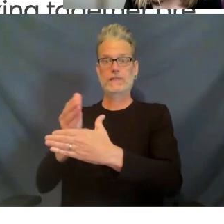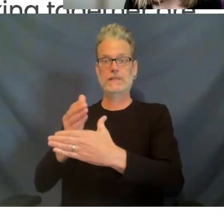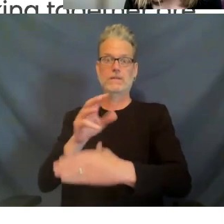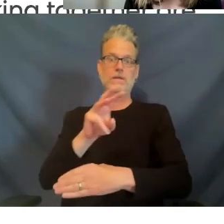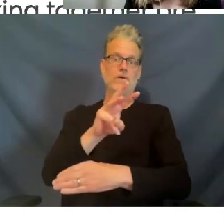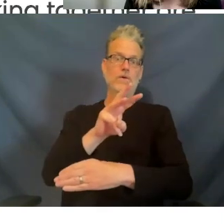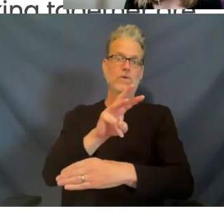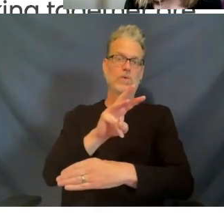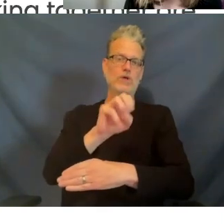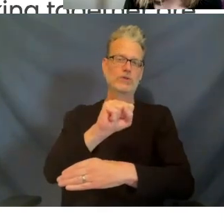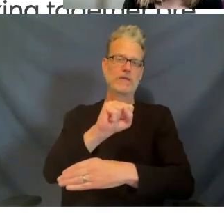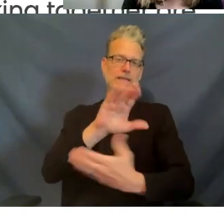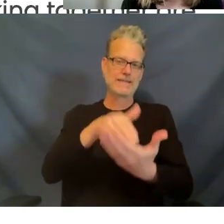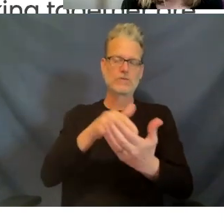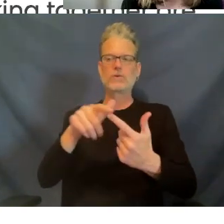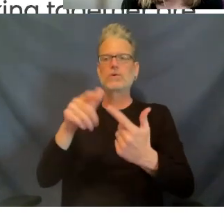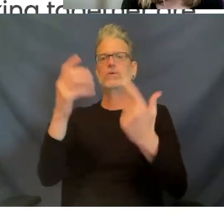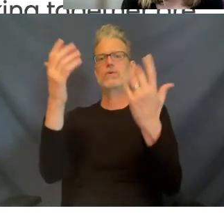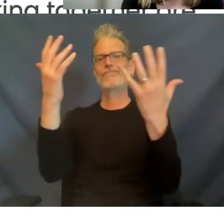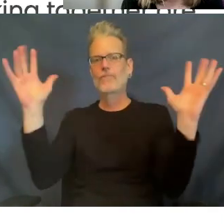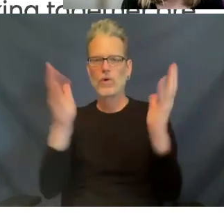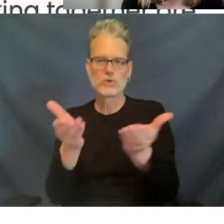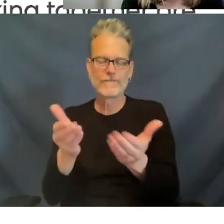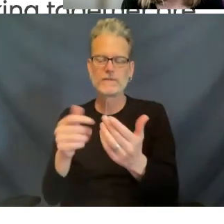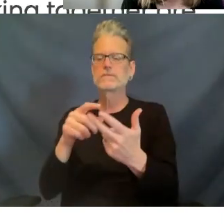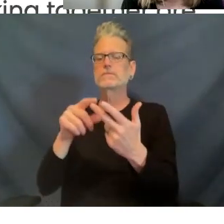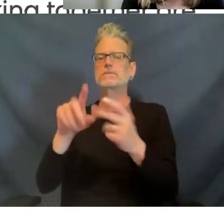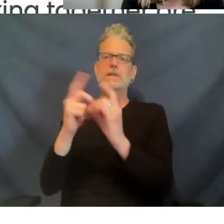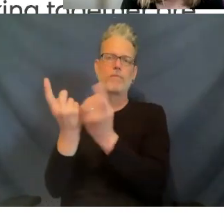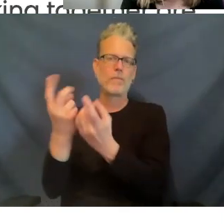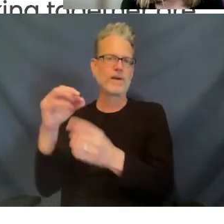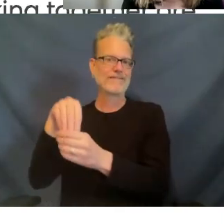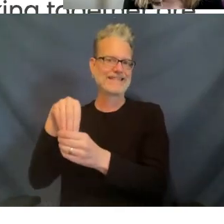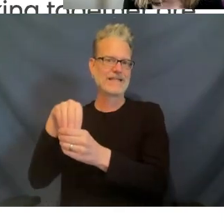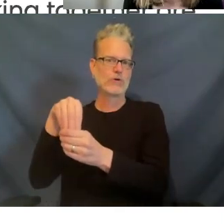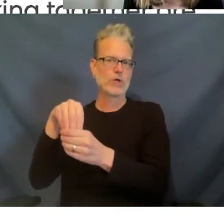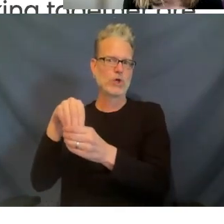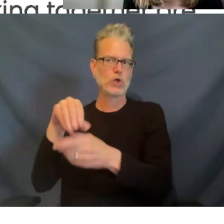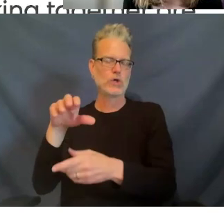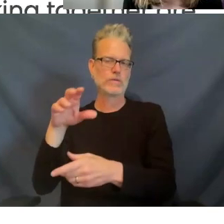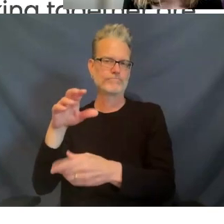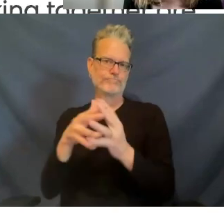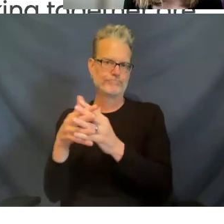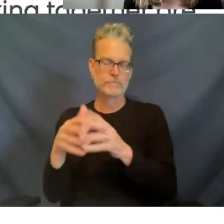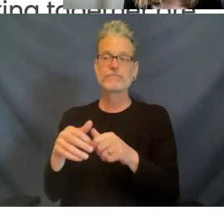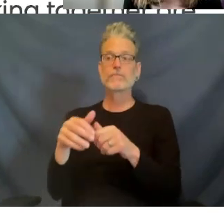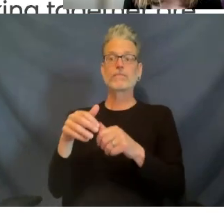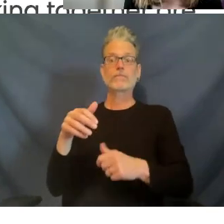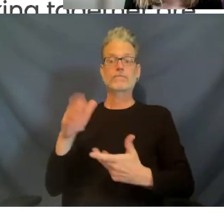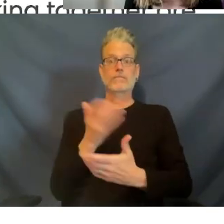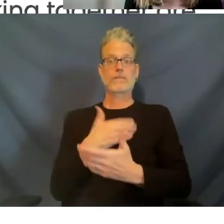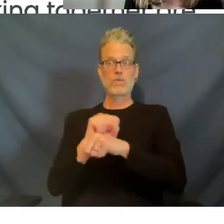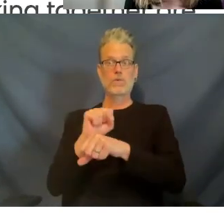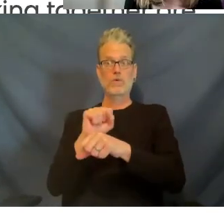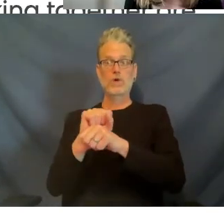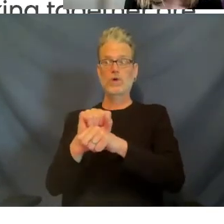Nature Conservancy, the Forest Service, and the Department of the Interior. And our work is really focused around supporting and connecting